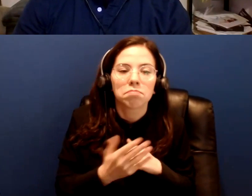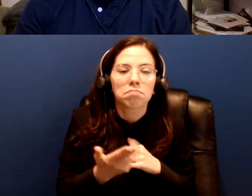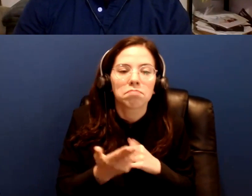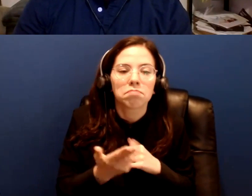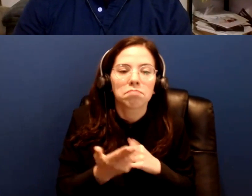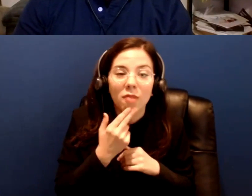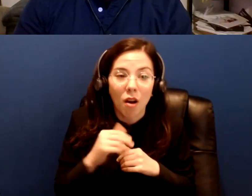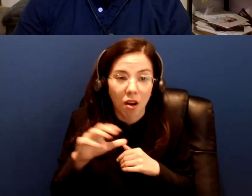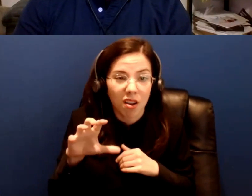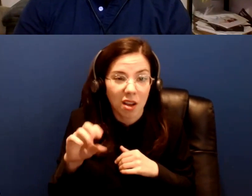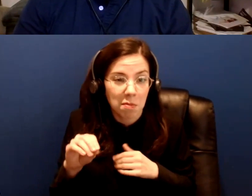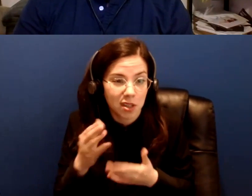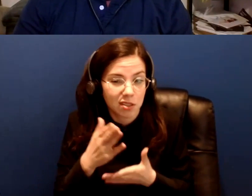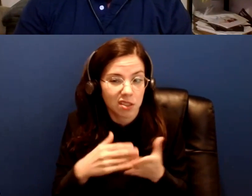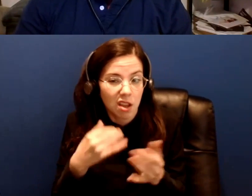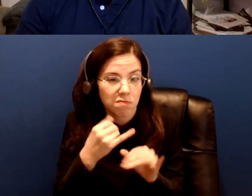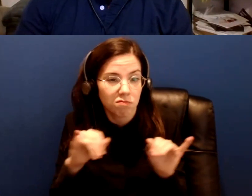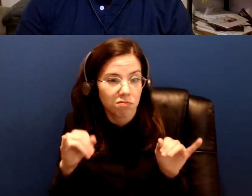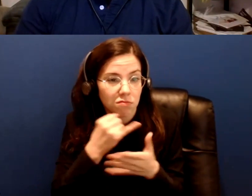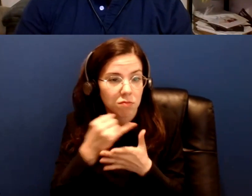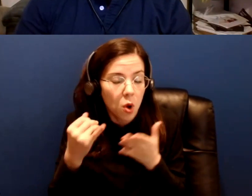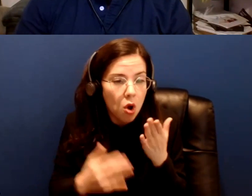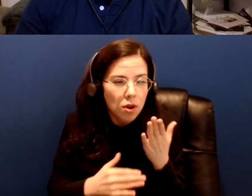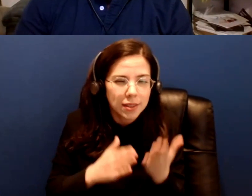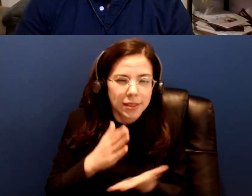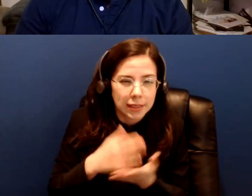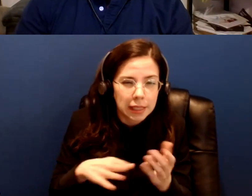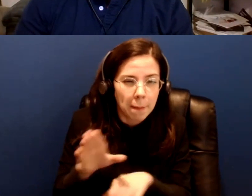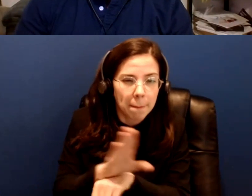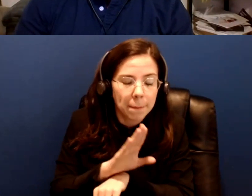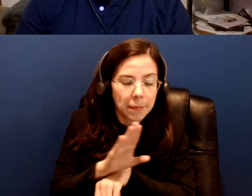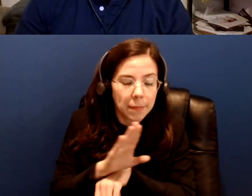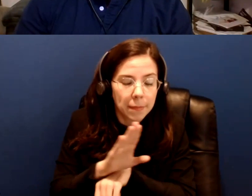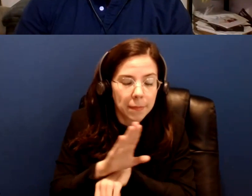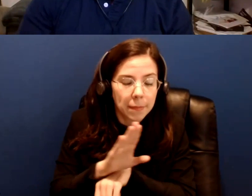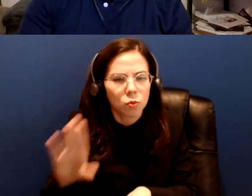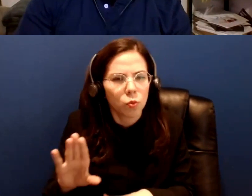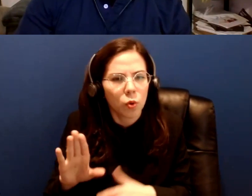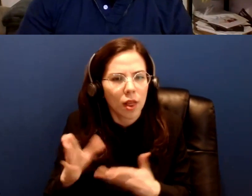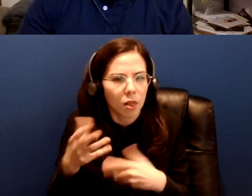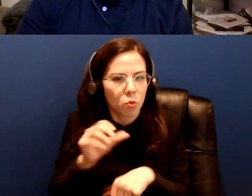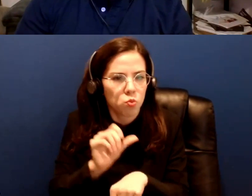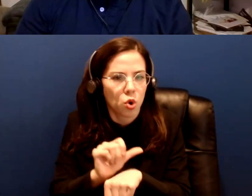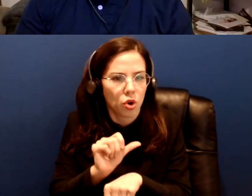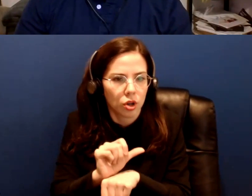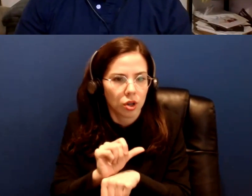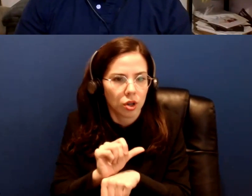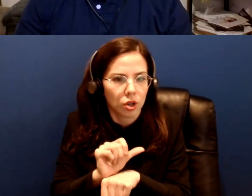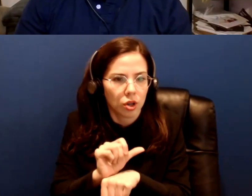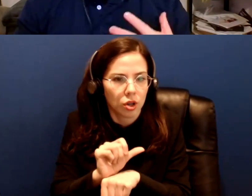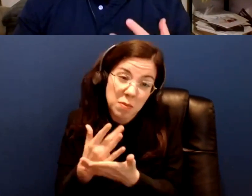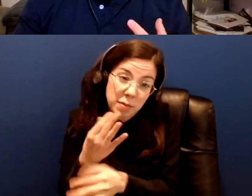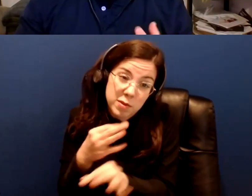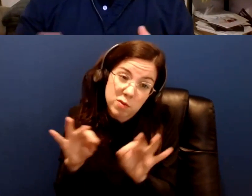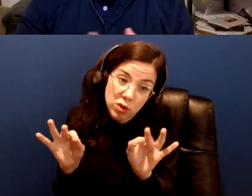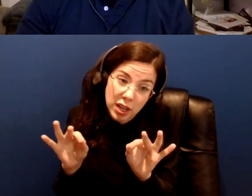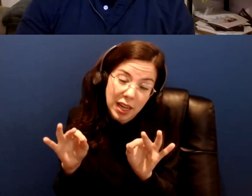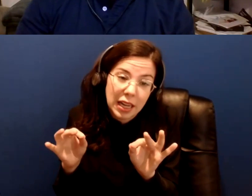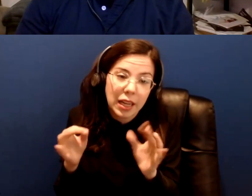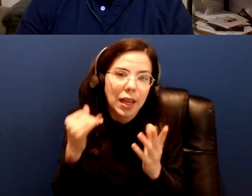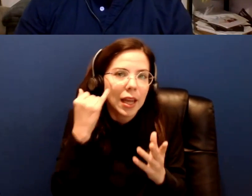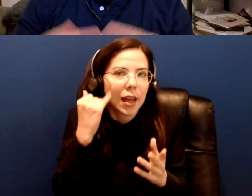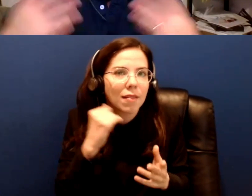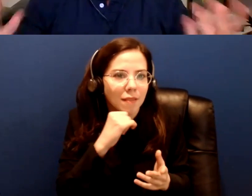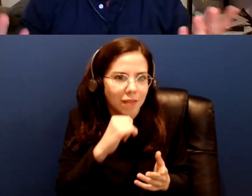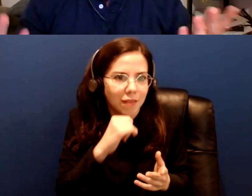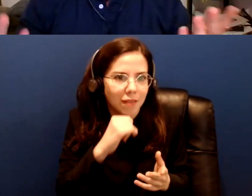companies and even independent artists, certain firms will do work not completely pro bono, a sliding scale, depending on